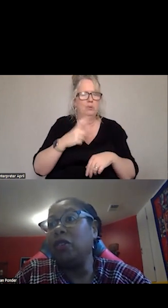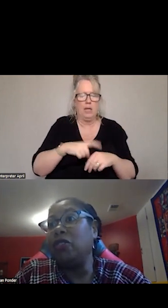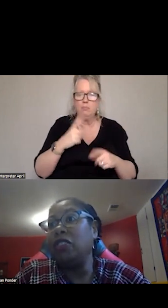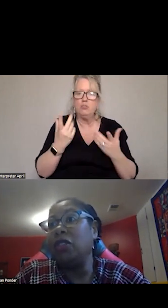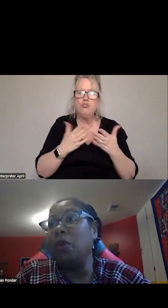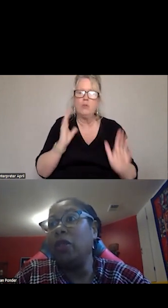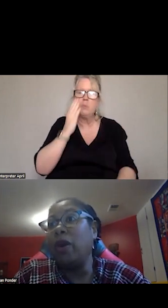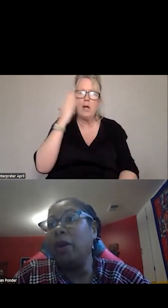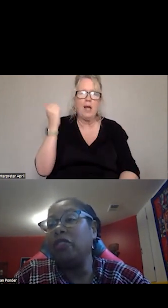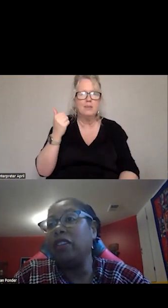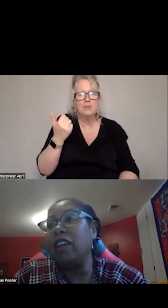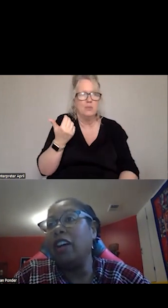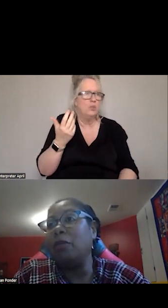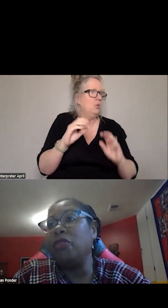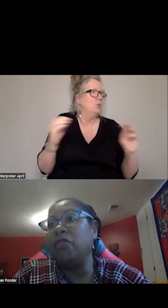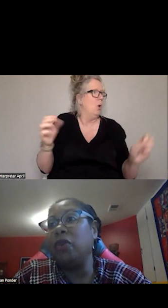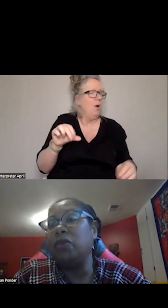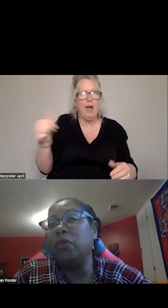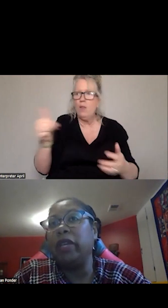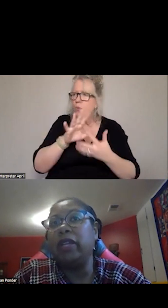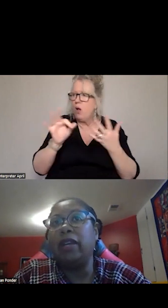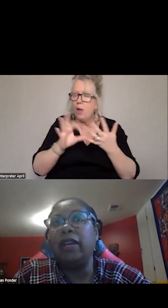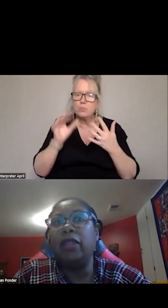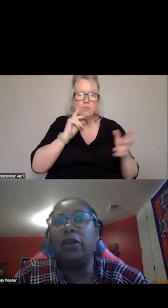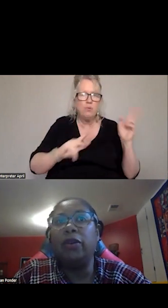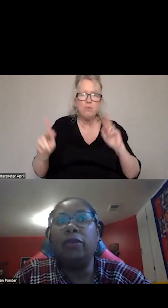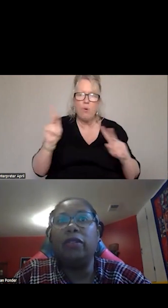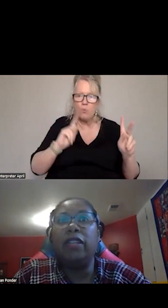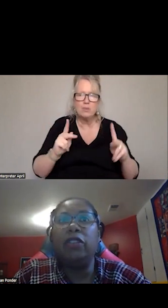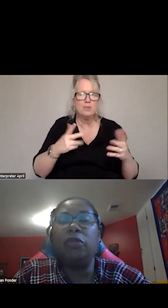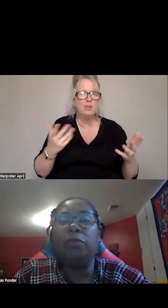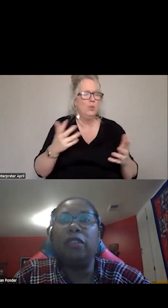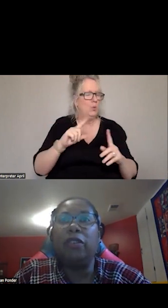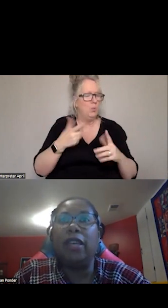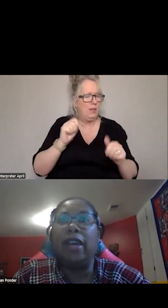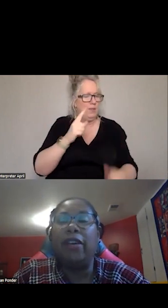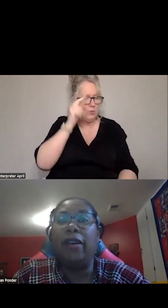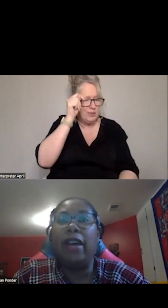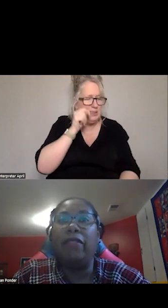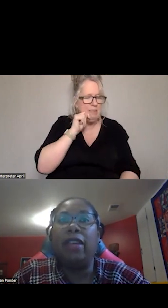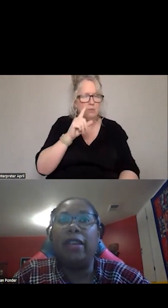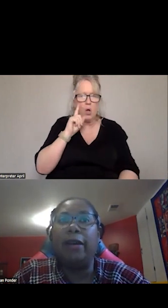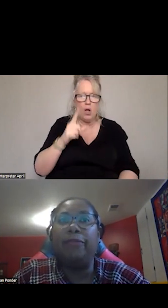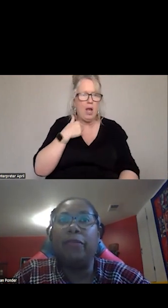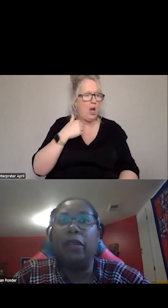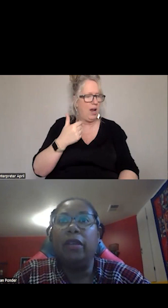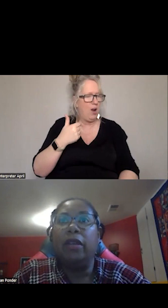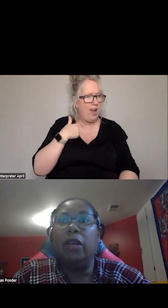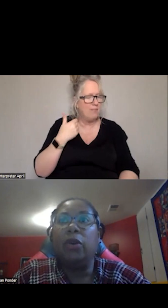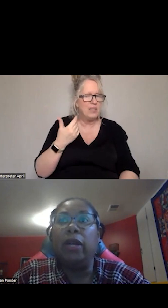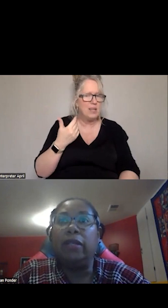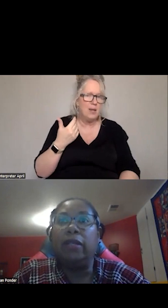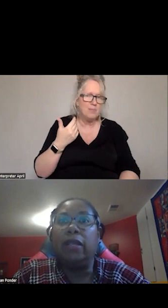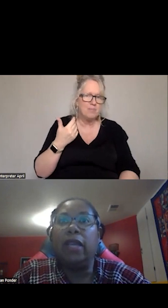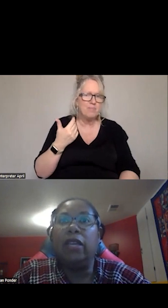because, there's just no other option for folks when their teenagers particularly are having